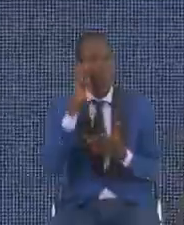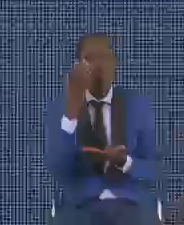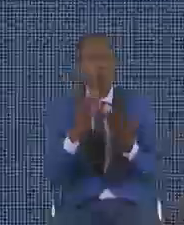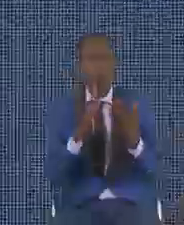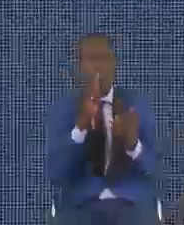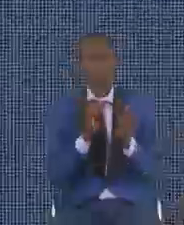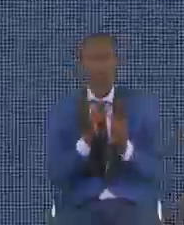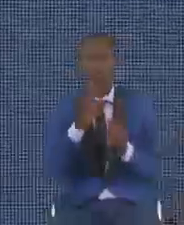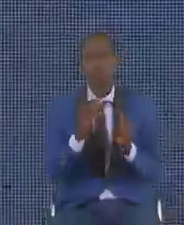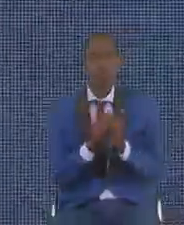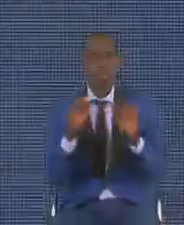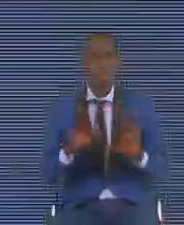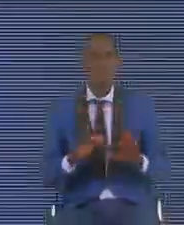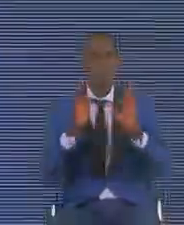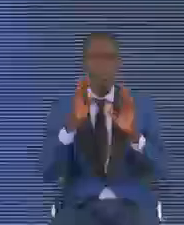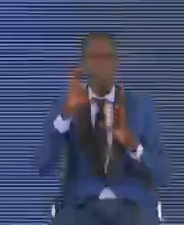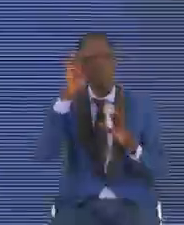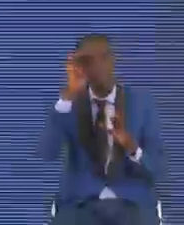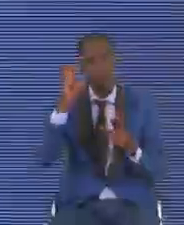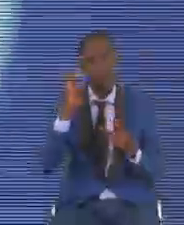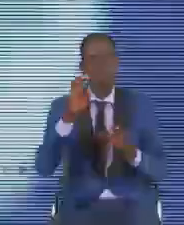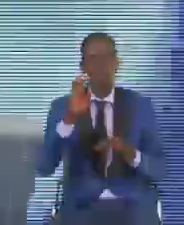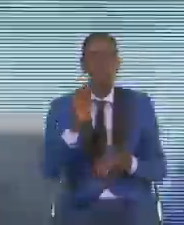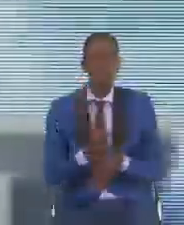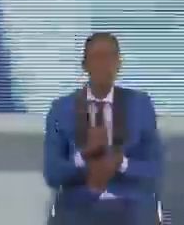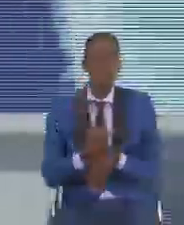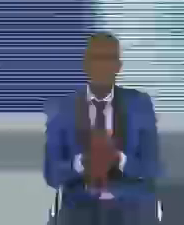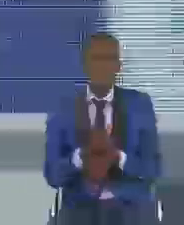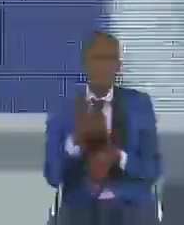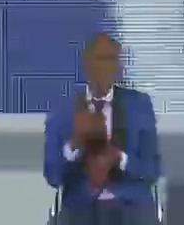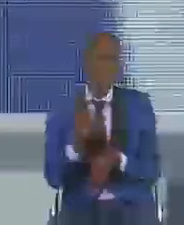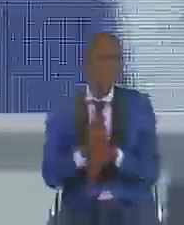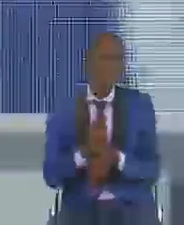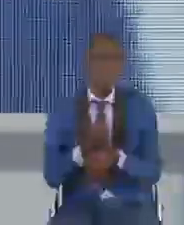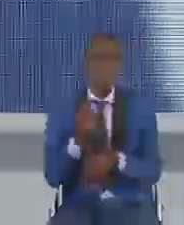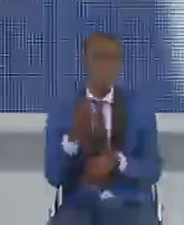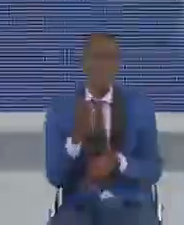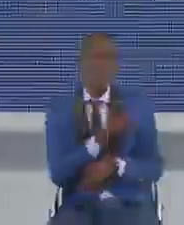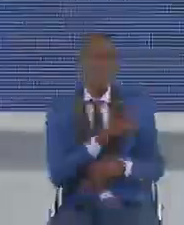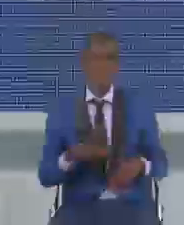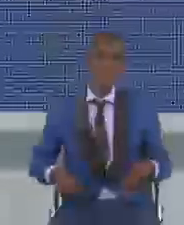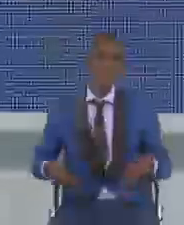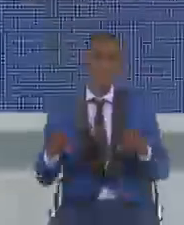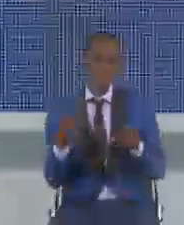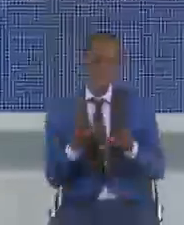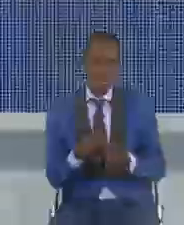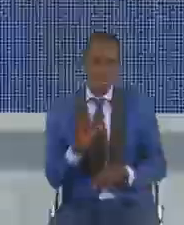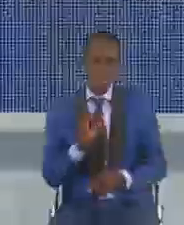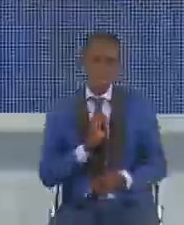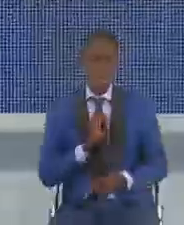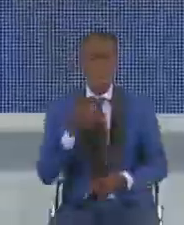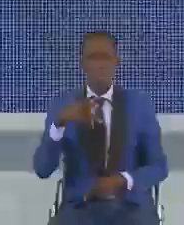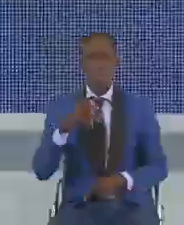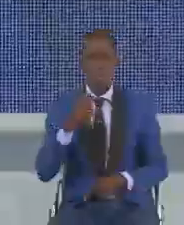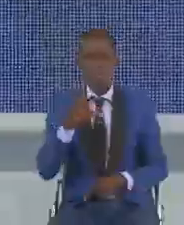at this. Look at this. He worketh the work of the Lord as I also